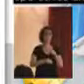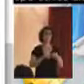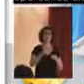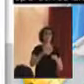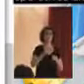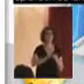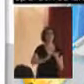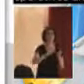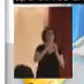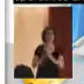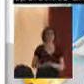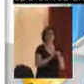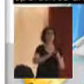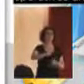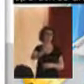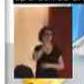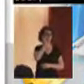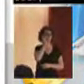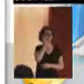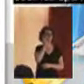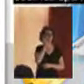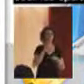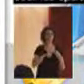motor disability.